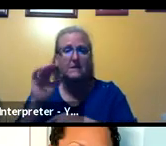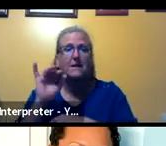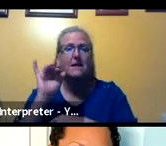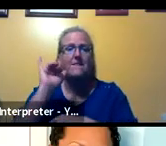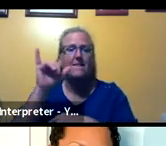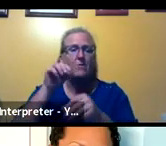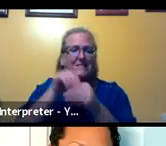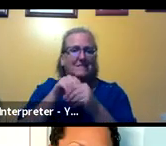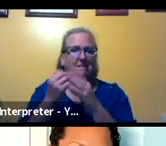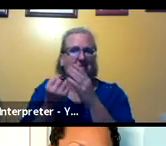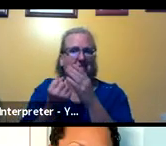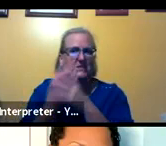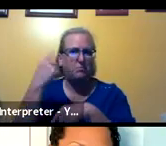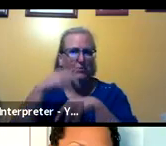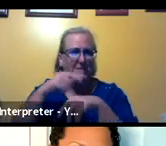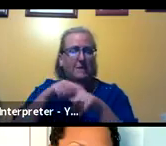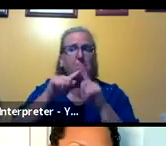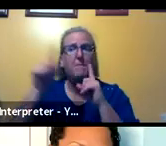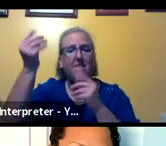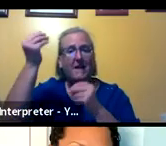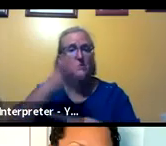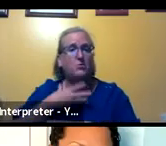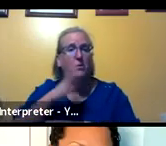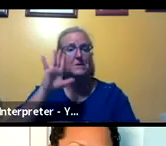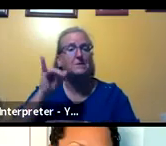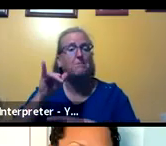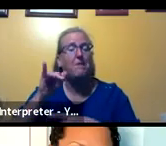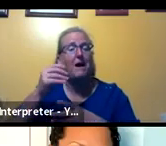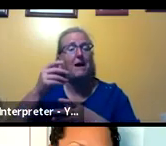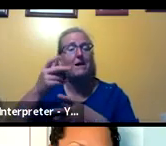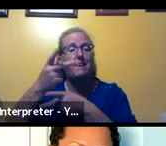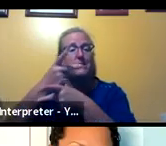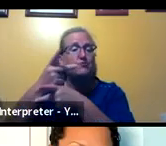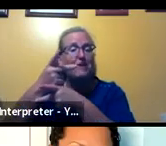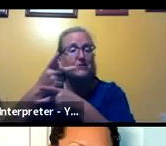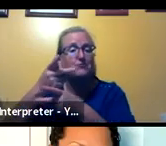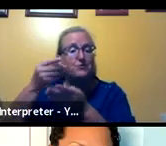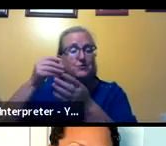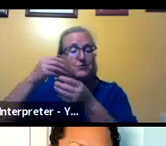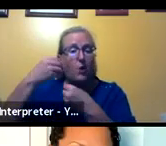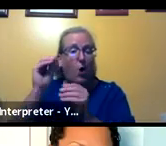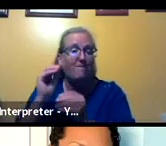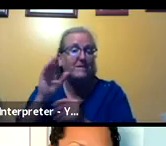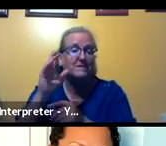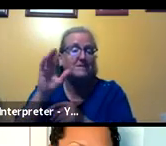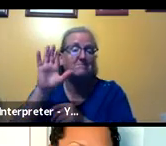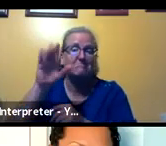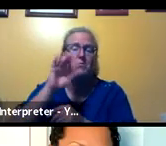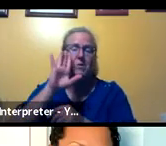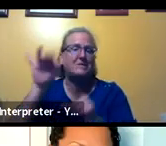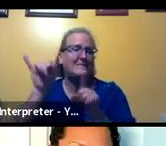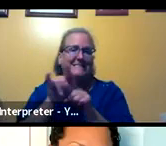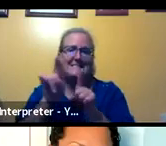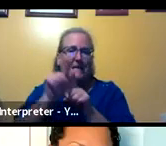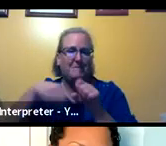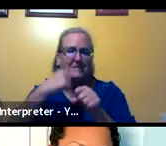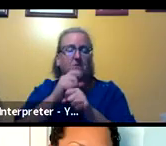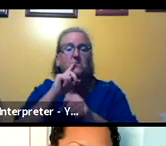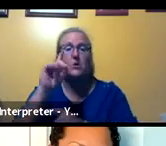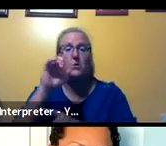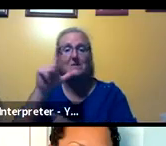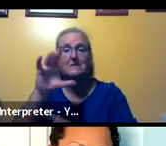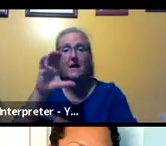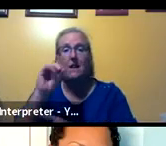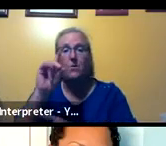spring. We were told by the Treasurer's Office that that would be the case this year as well. So Delaware Code does enable